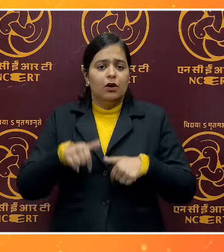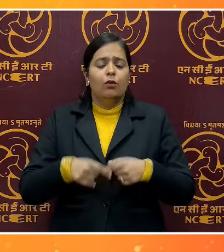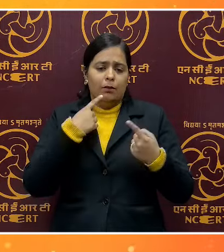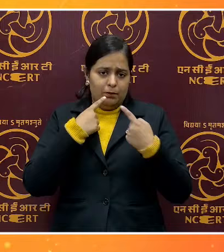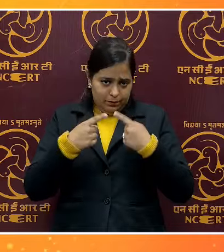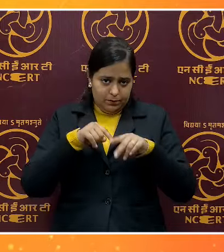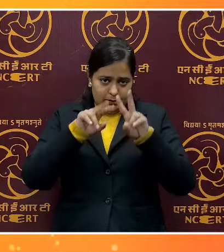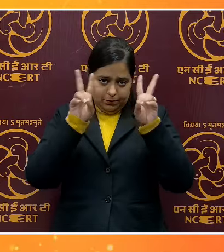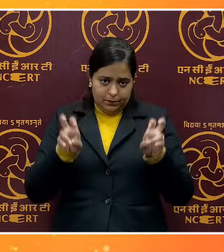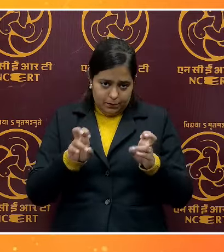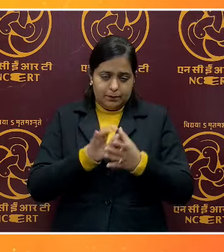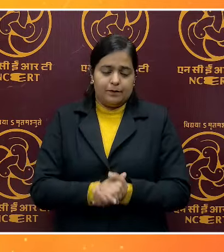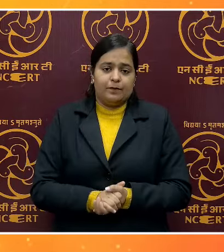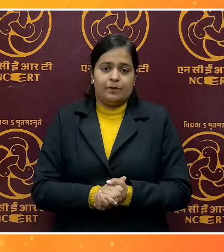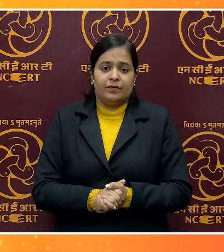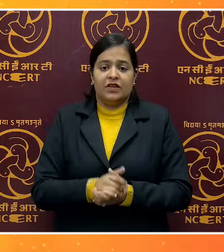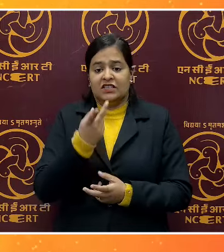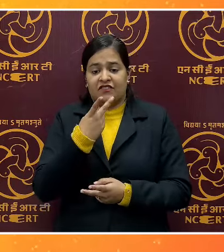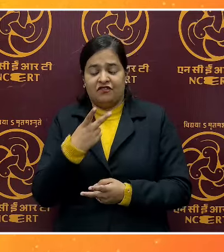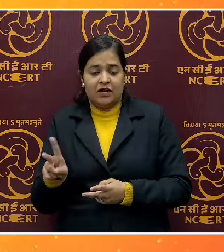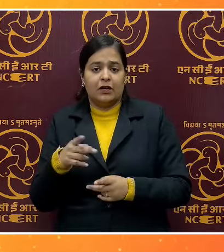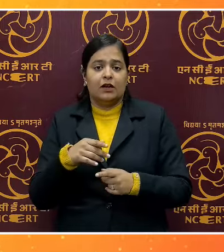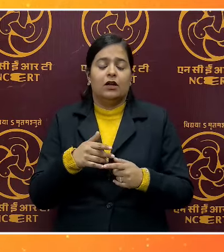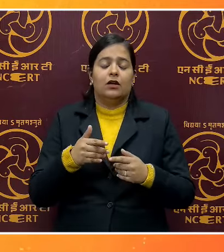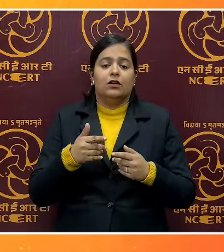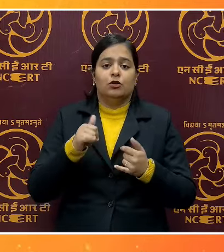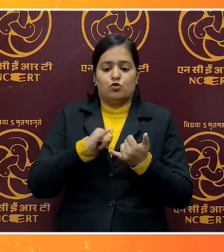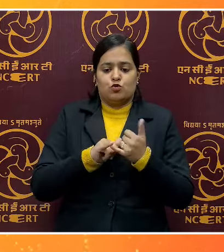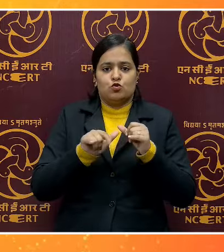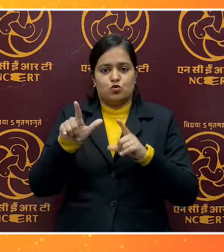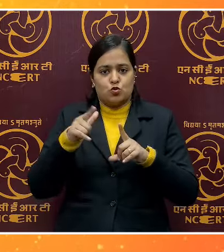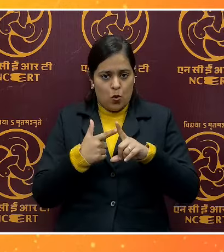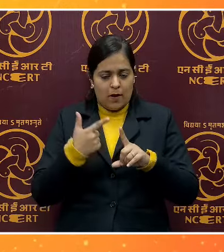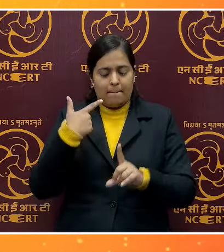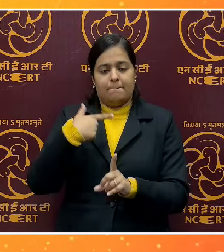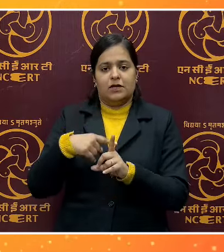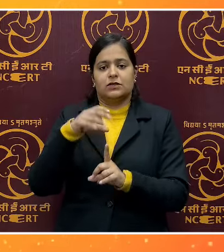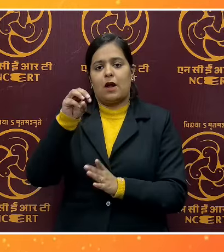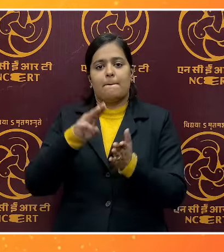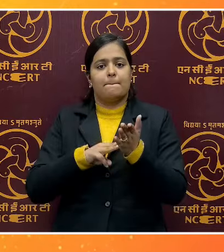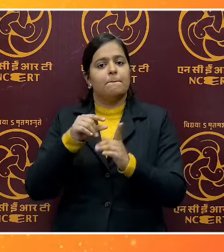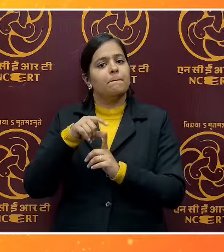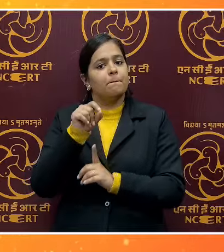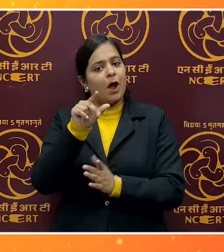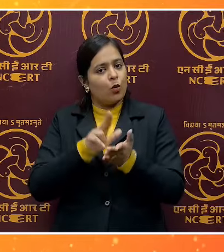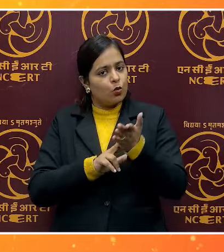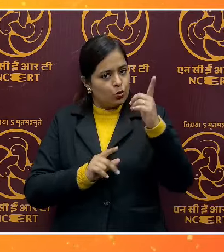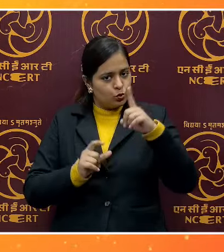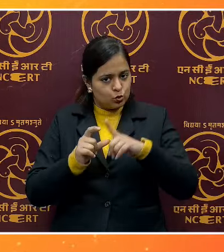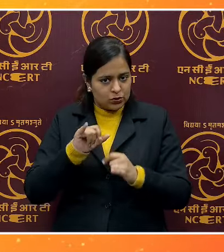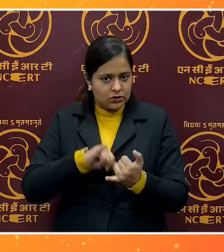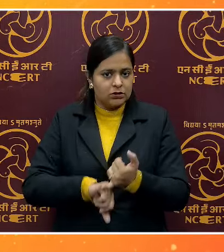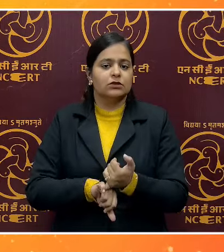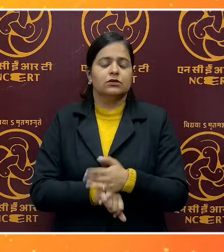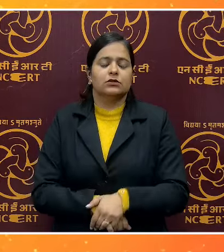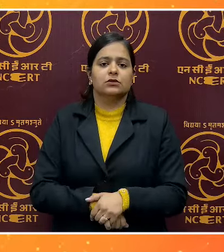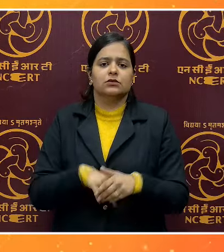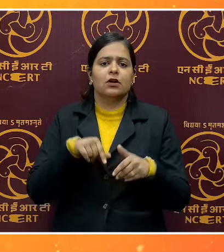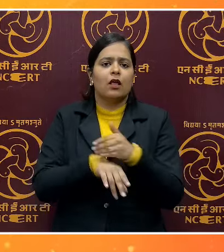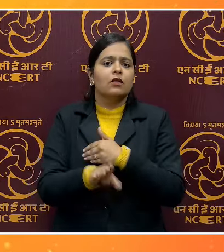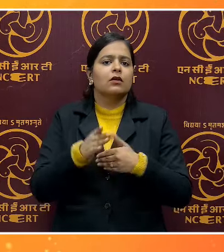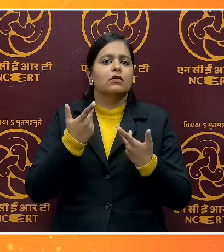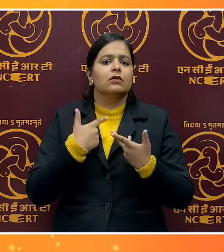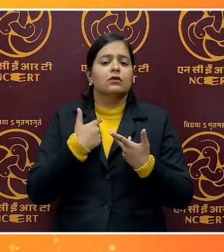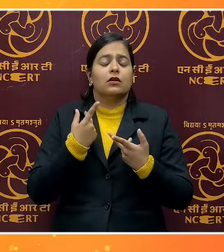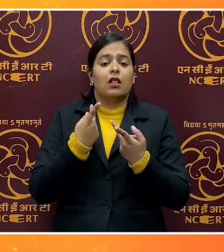the difference between salts and coordination compounds. In case of double salts, these exist only in